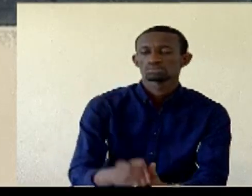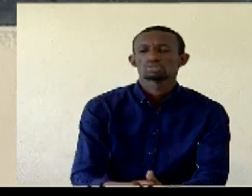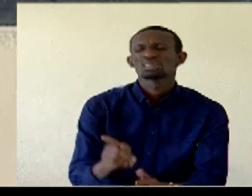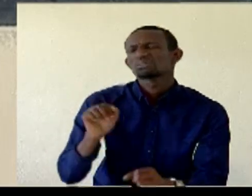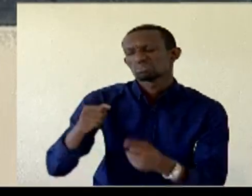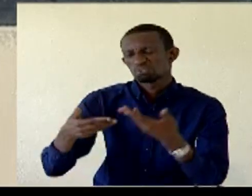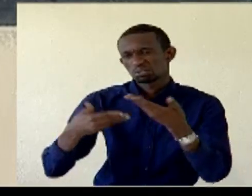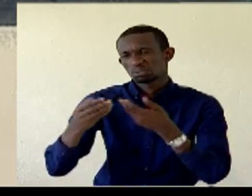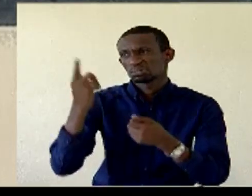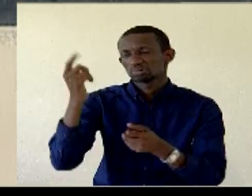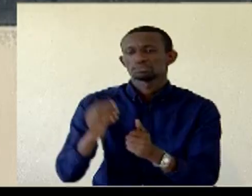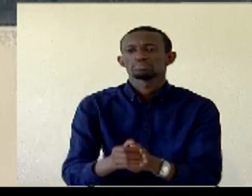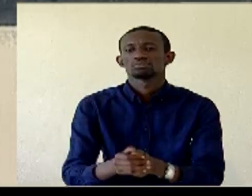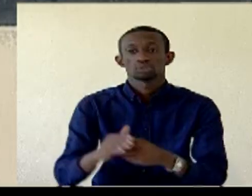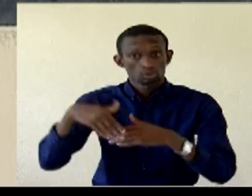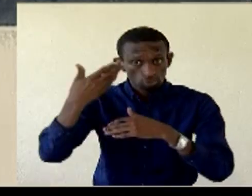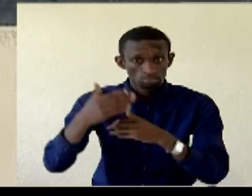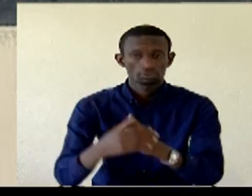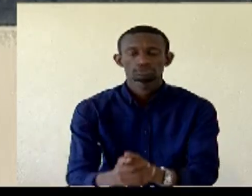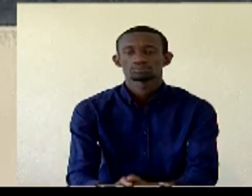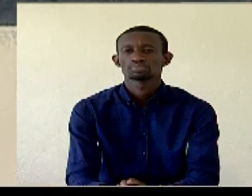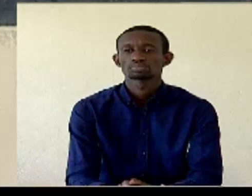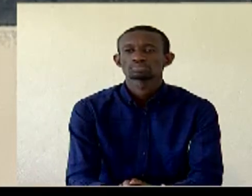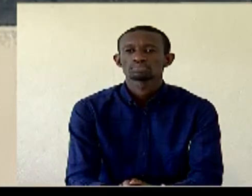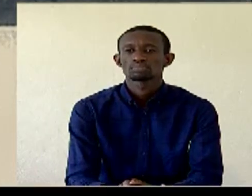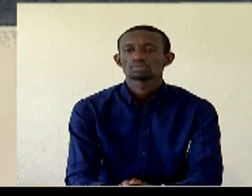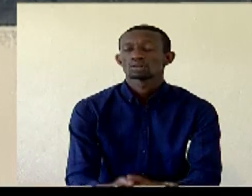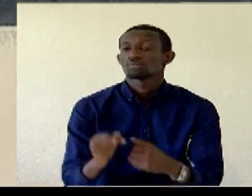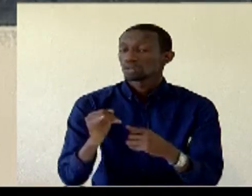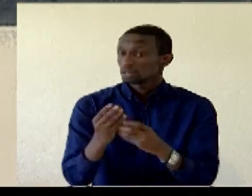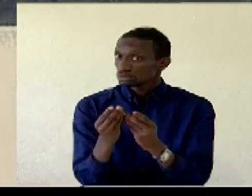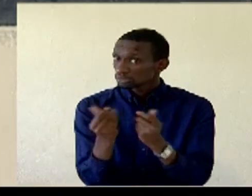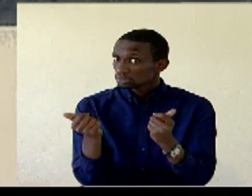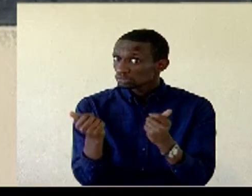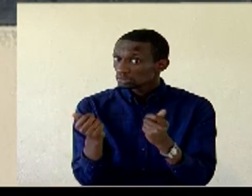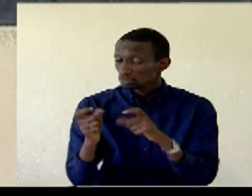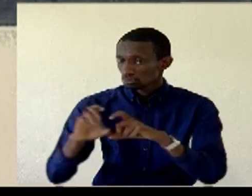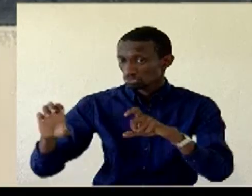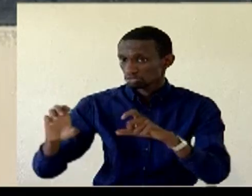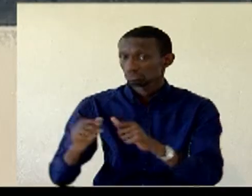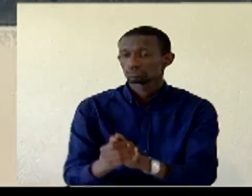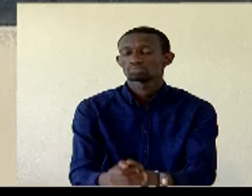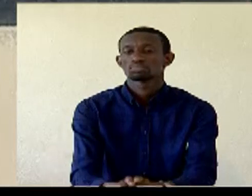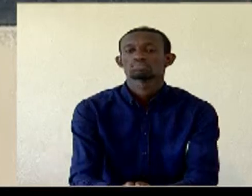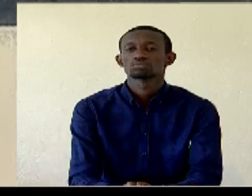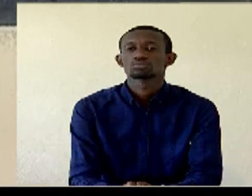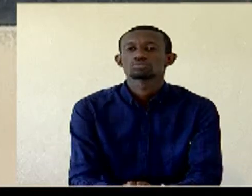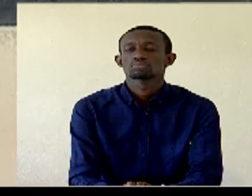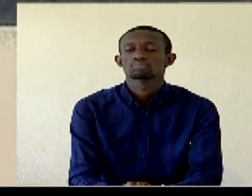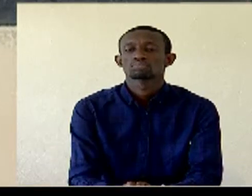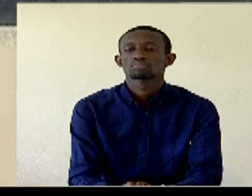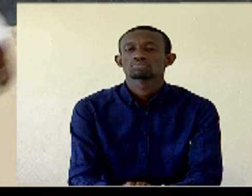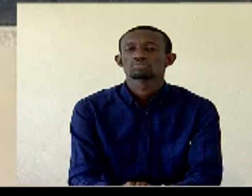one also in details. However, in solution form, if it is in solution form, this is